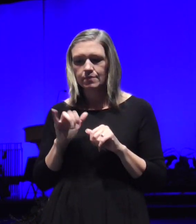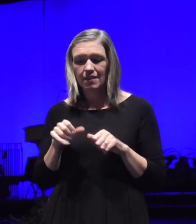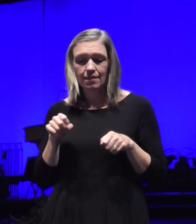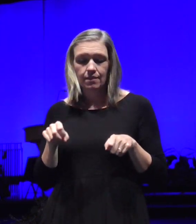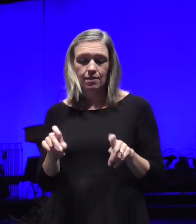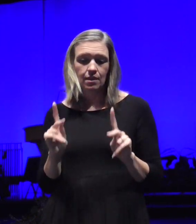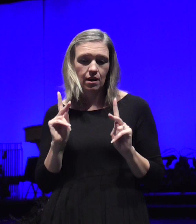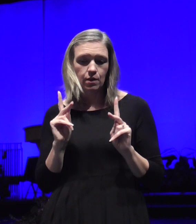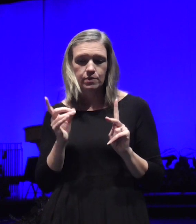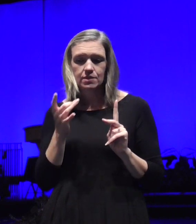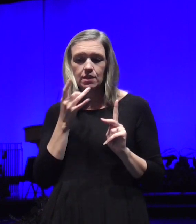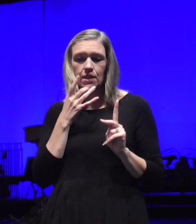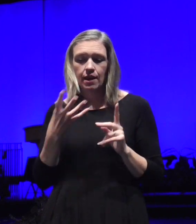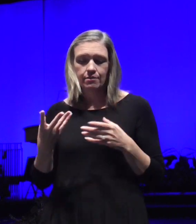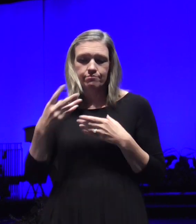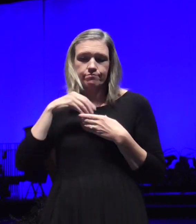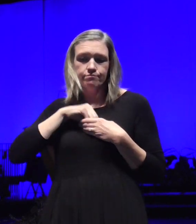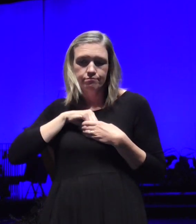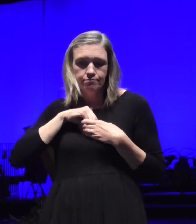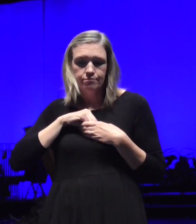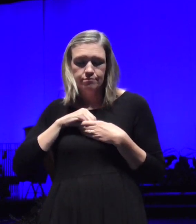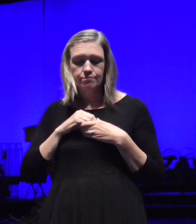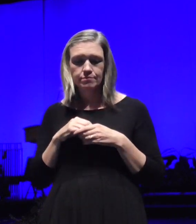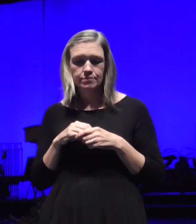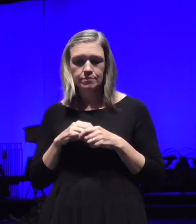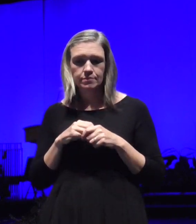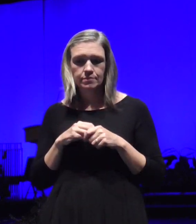That allows the light to be.